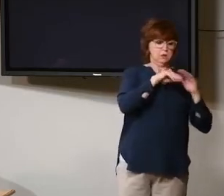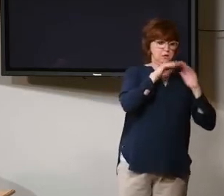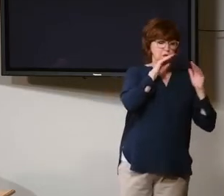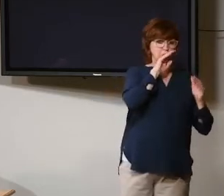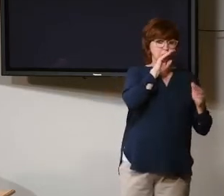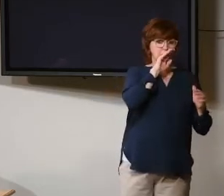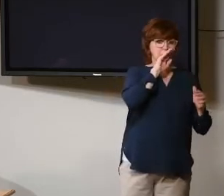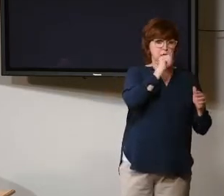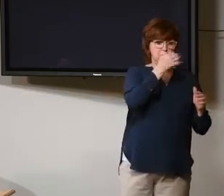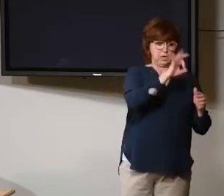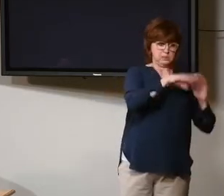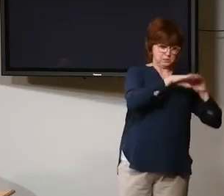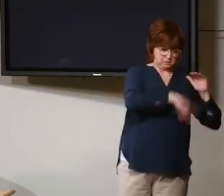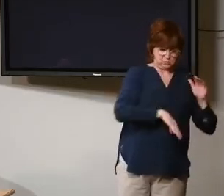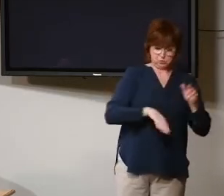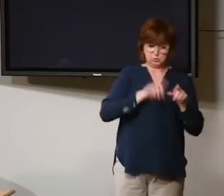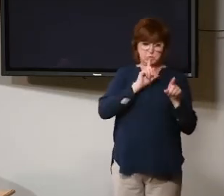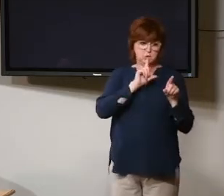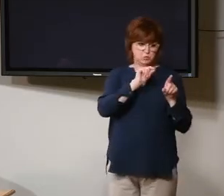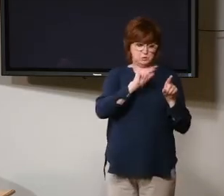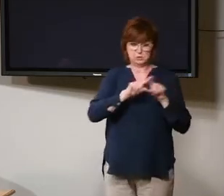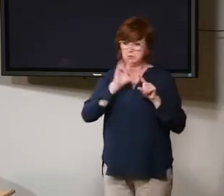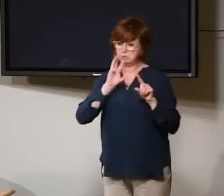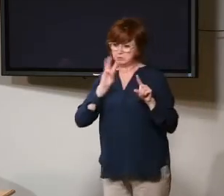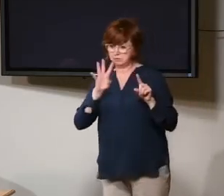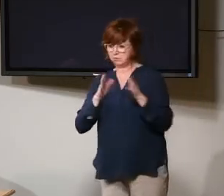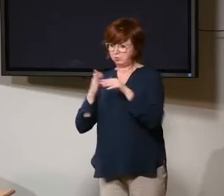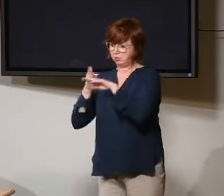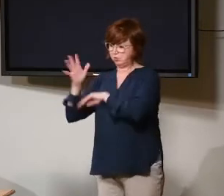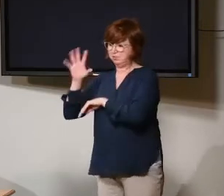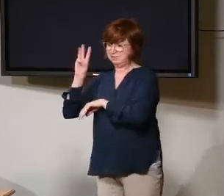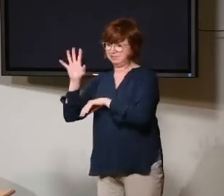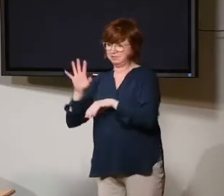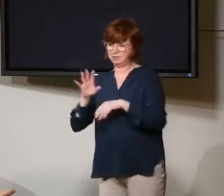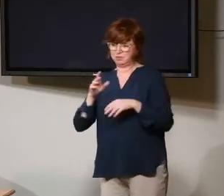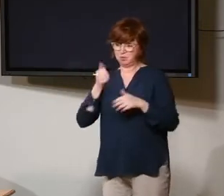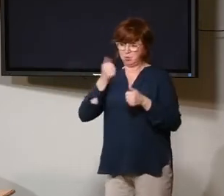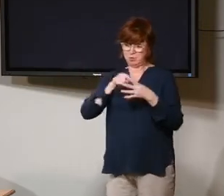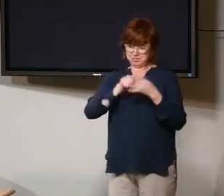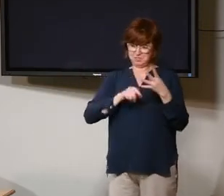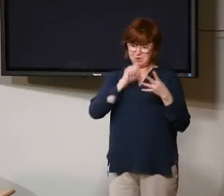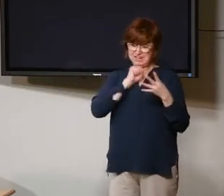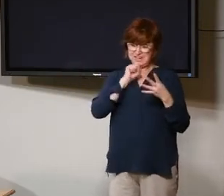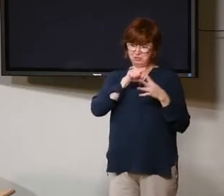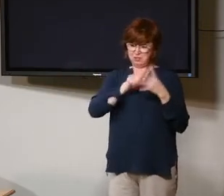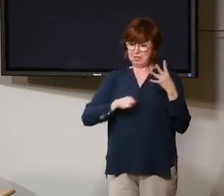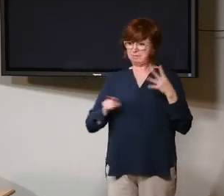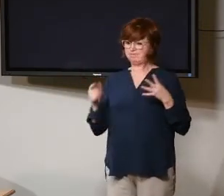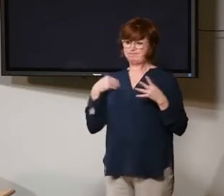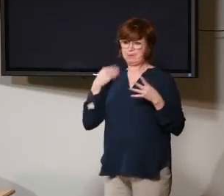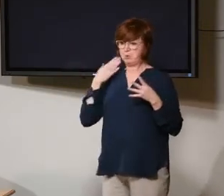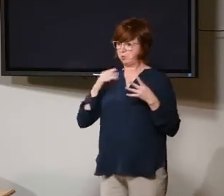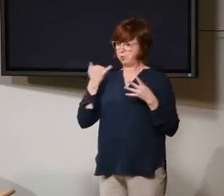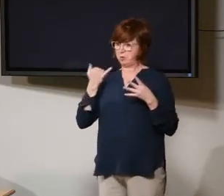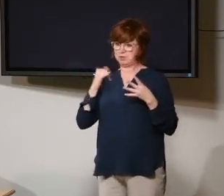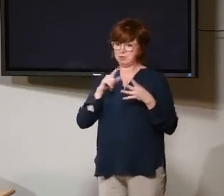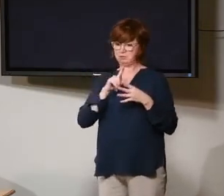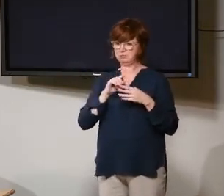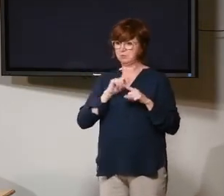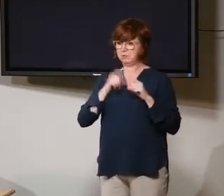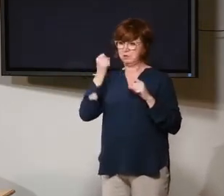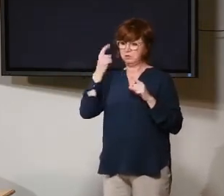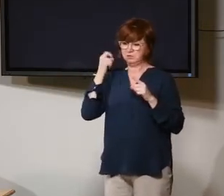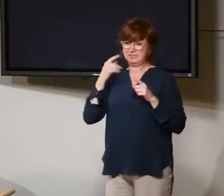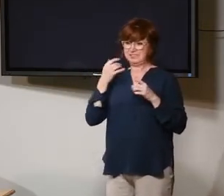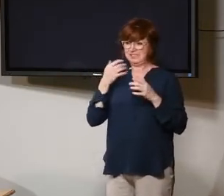and 65 and older. Can you just say? So I don't have that information at the moment, but as unfortunately the numbers increase, we will